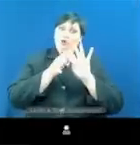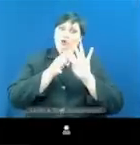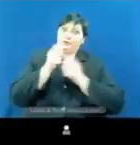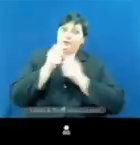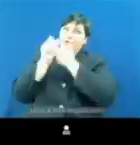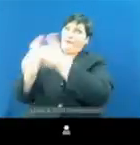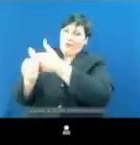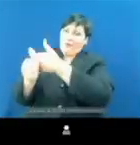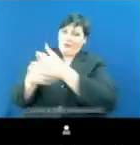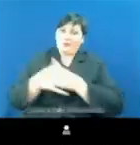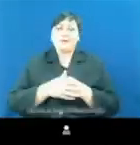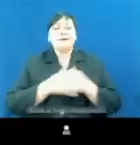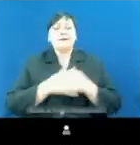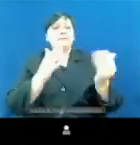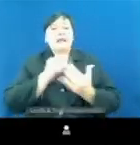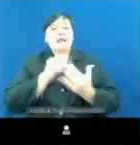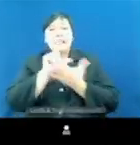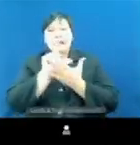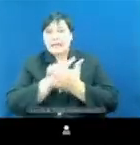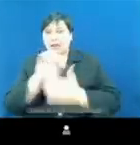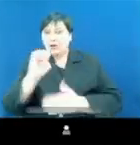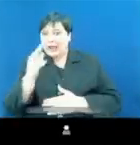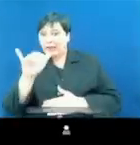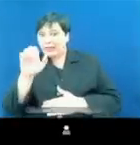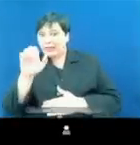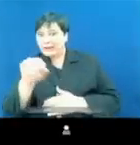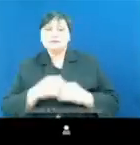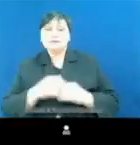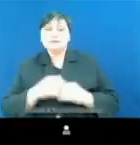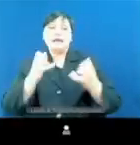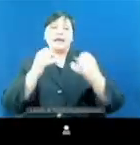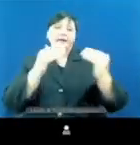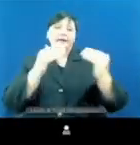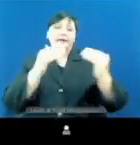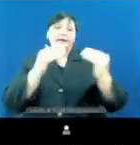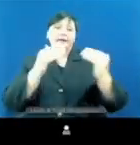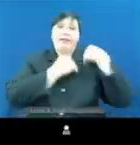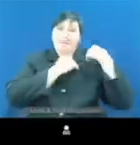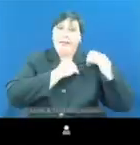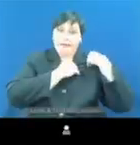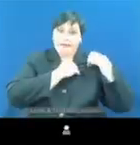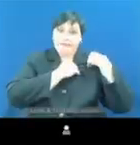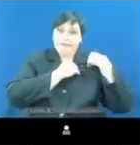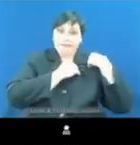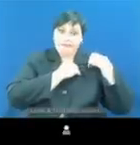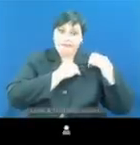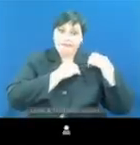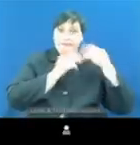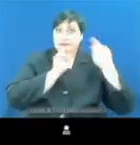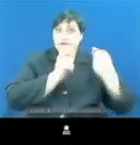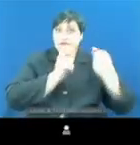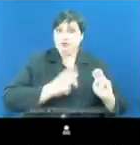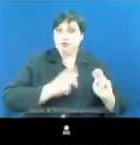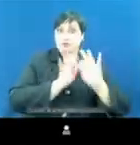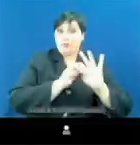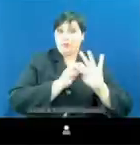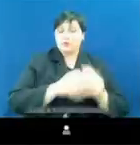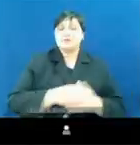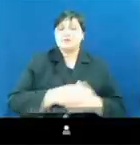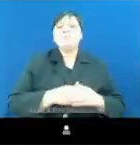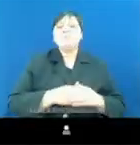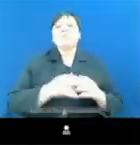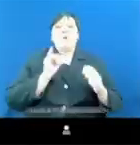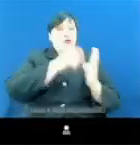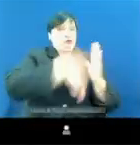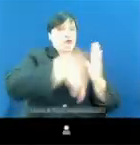interpreting ethics, and liability issues for interpreters. The performance examination,